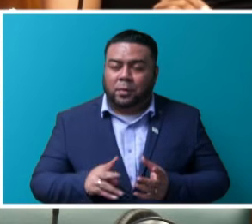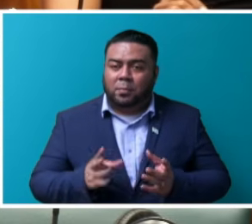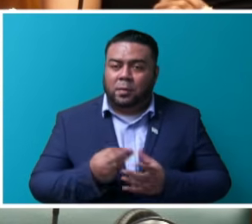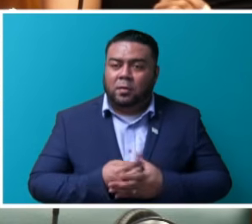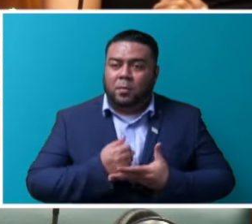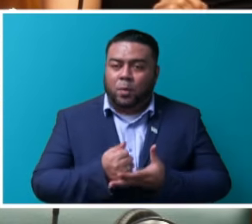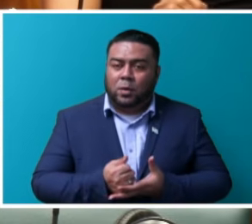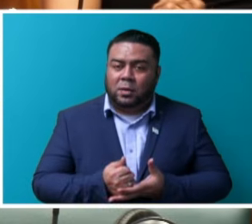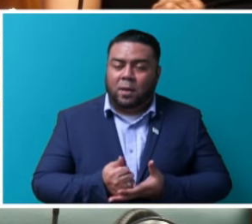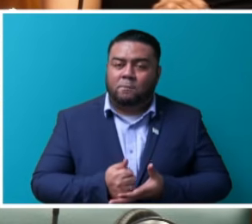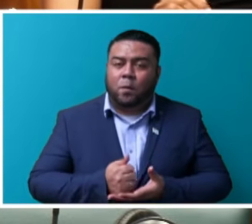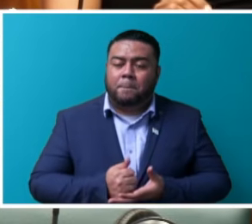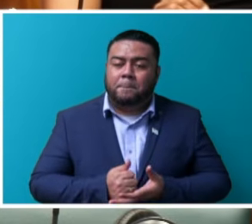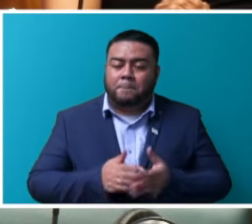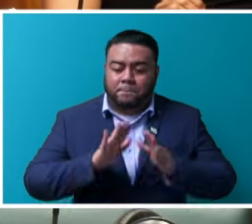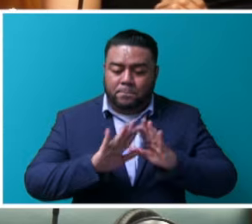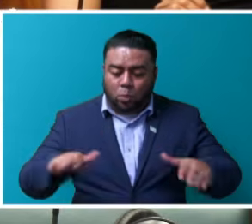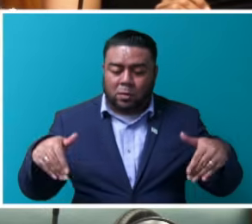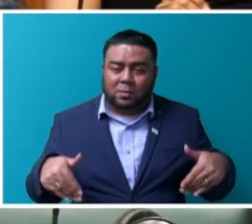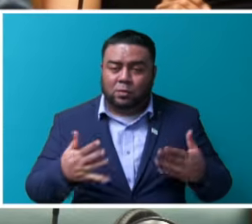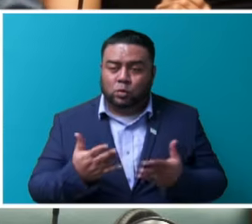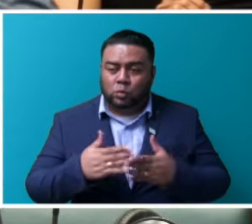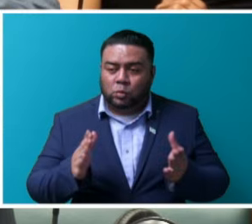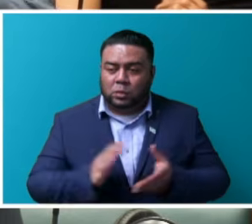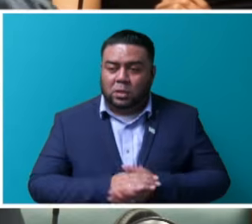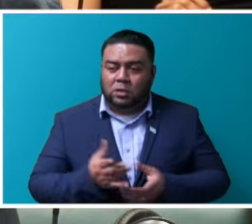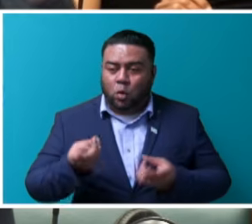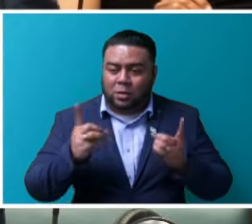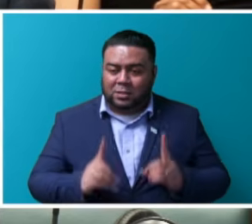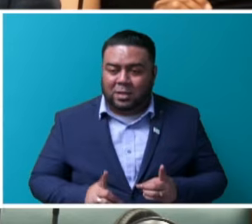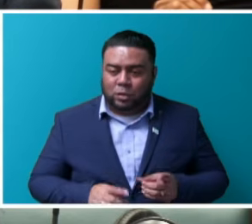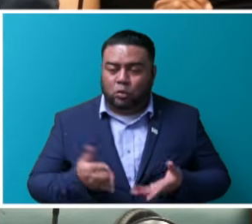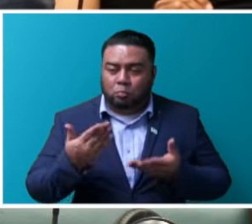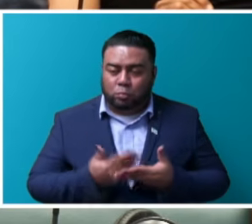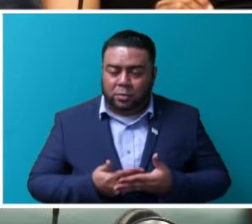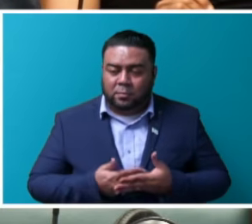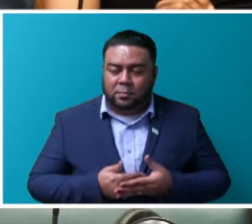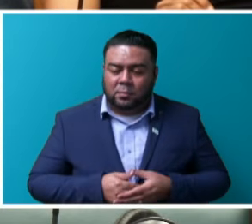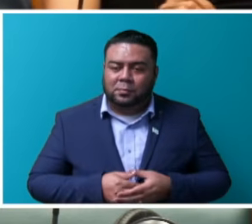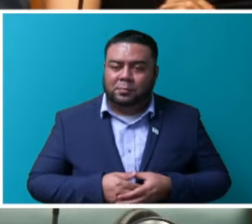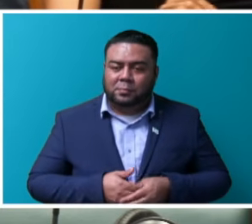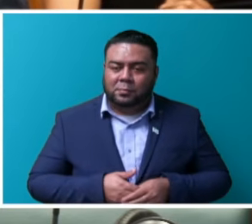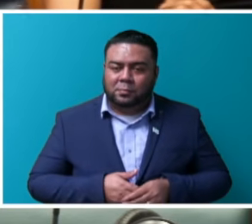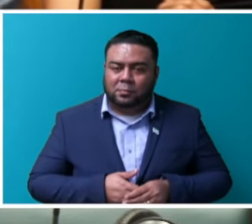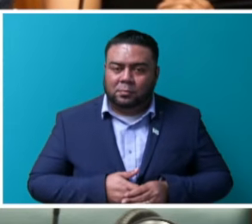support enhanced border security compliance. This is all designed to bring these entities together